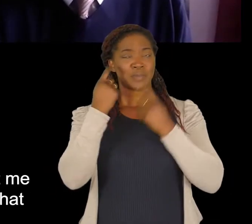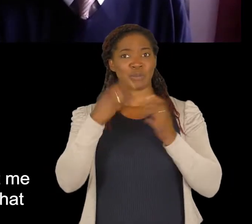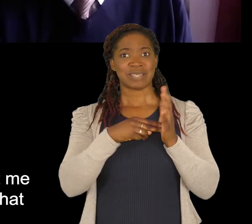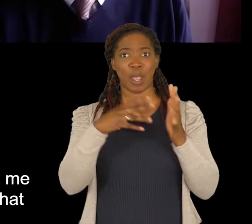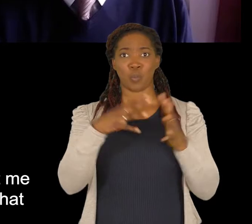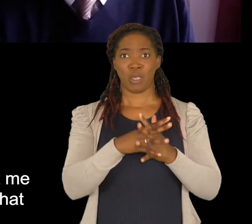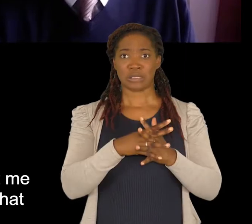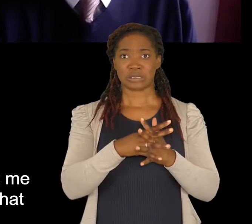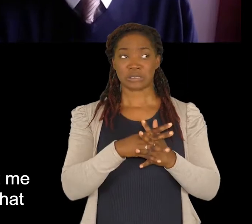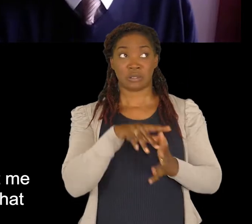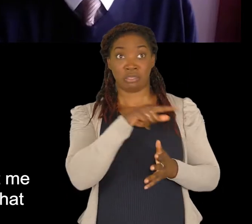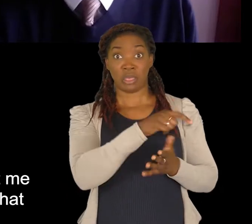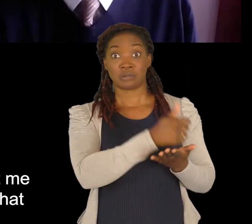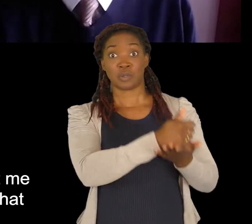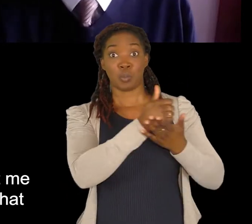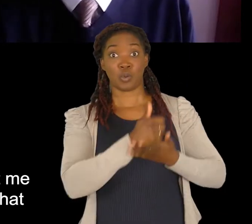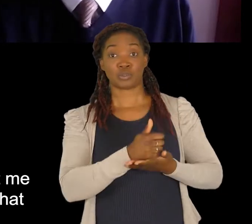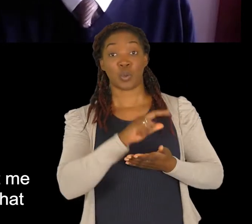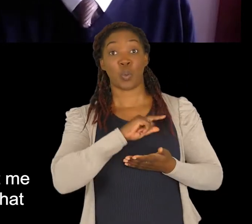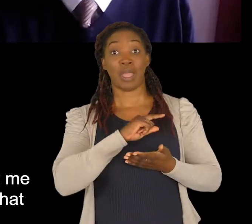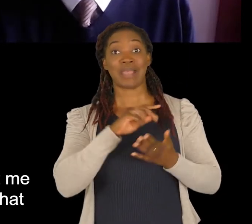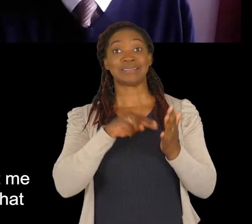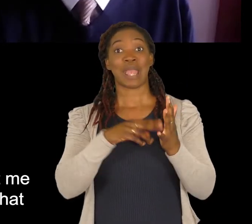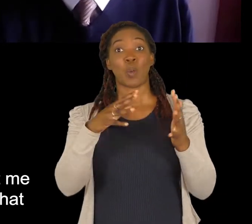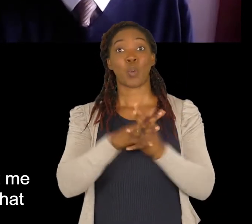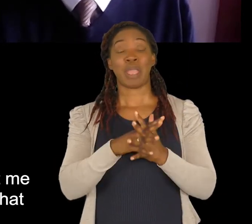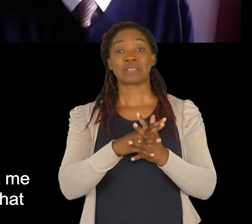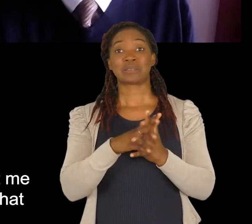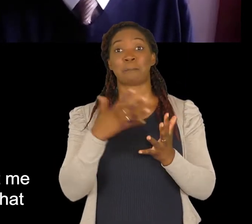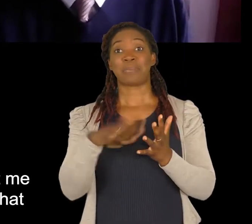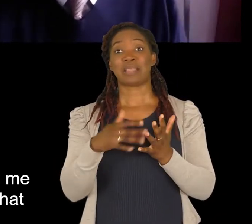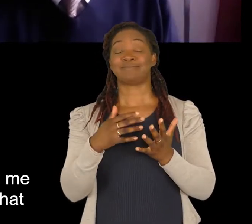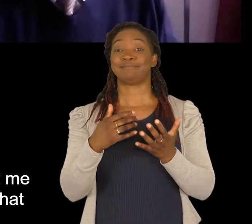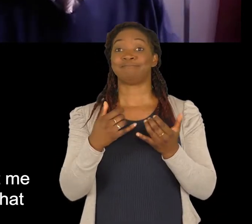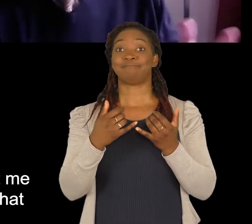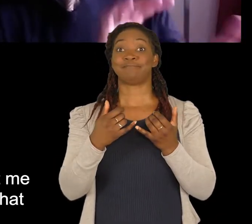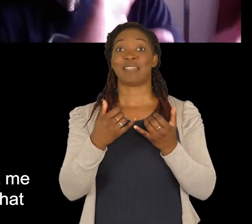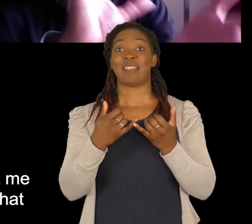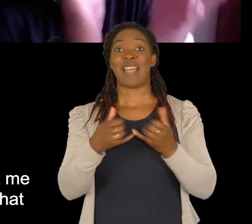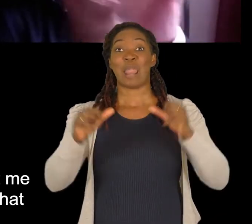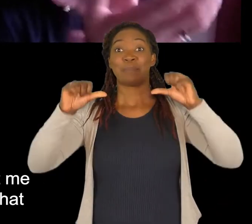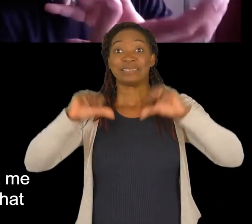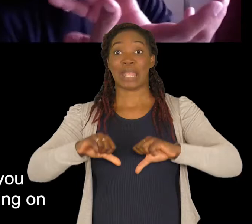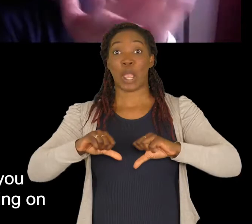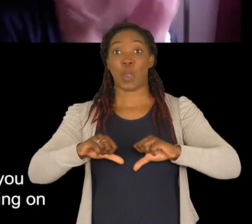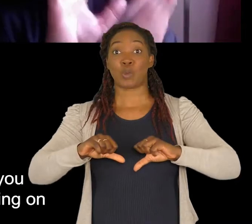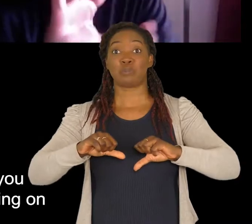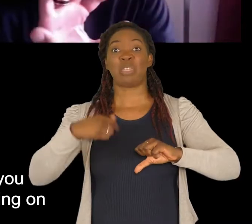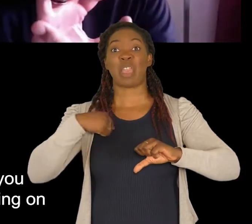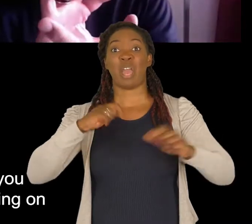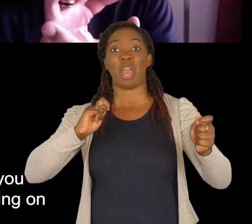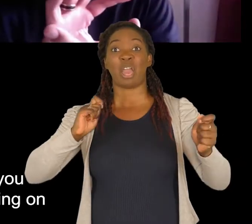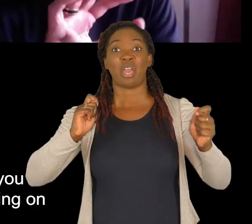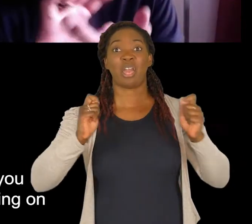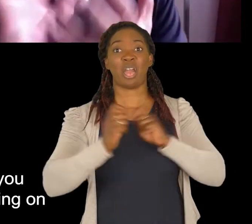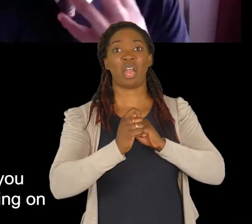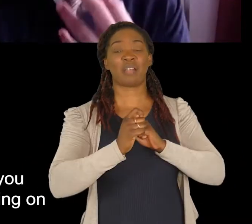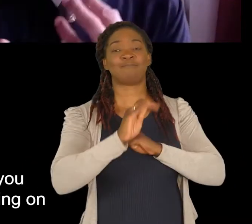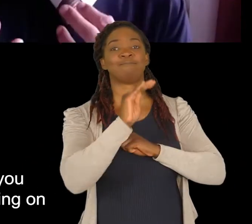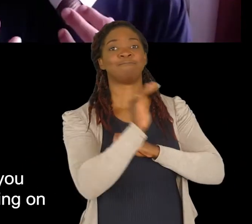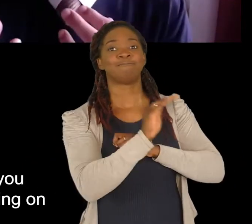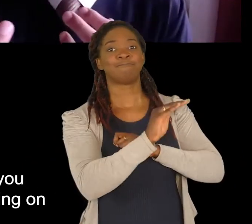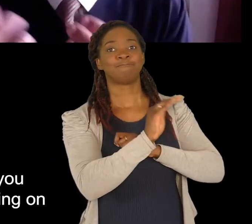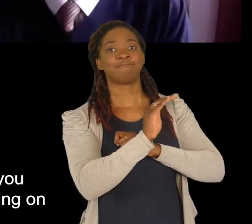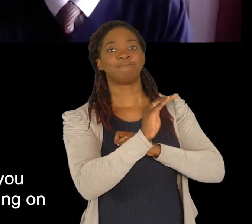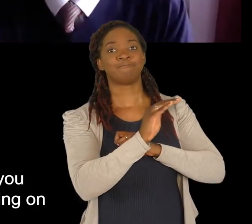getting NatWest behind me, it was because they'd let me down on something, ironically. But then we twisted that negative into a positive, and I said,